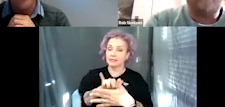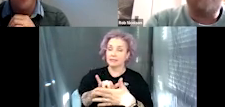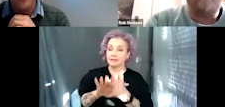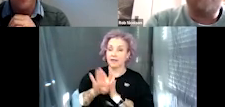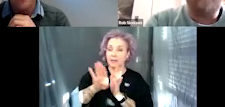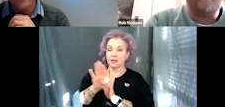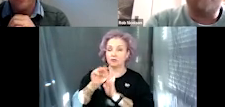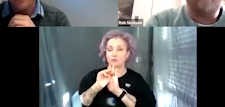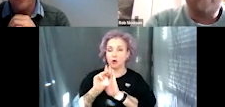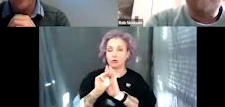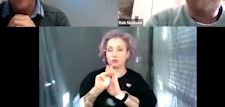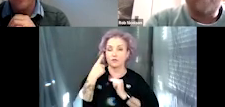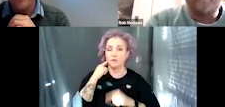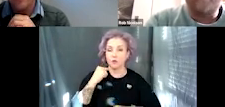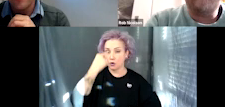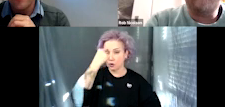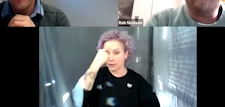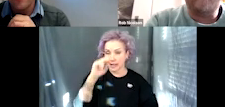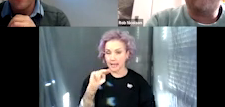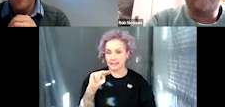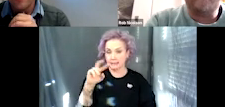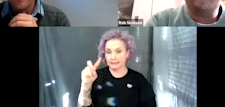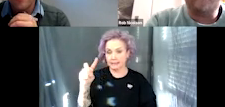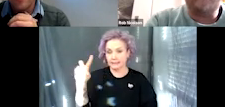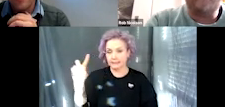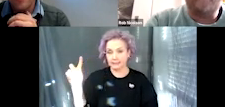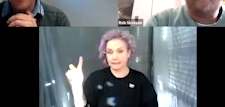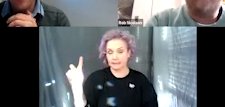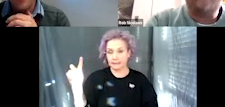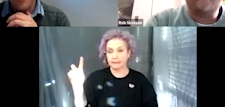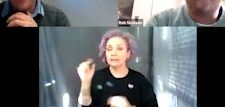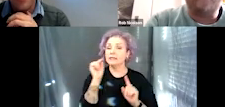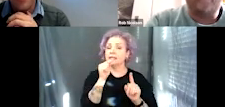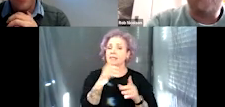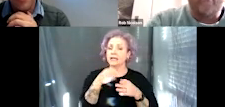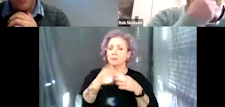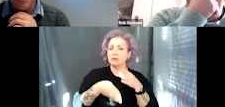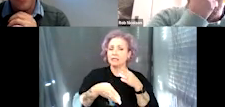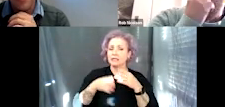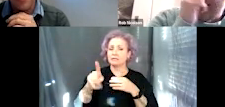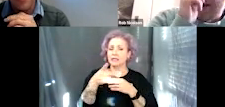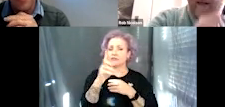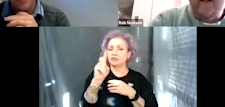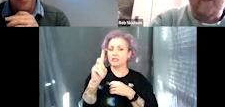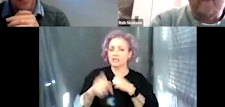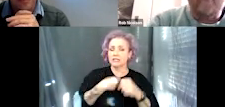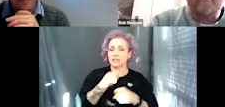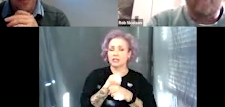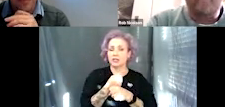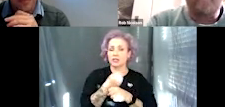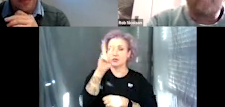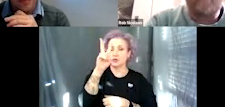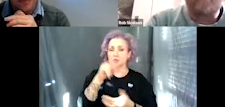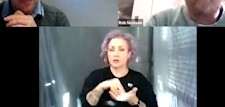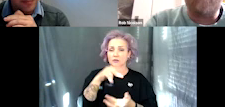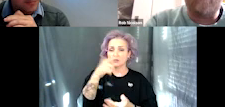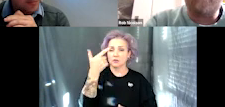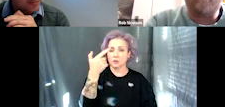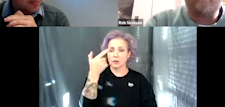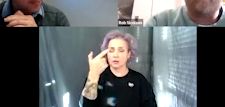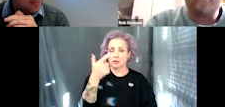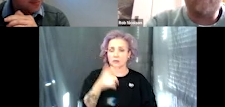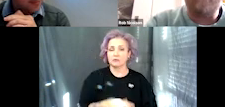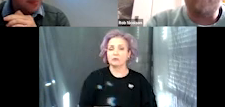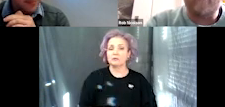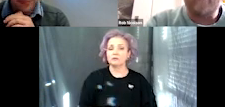developmental and neurodevelopmental disorders. Dr. Haddad completed his Ph.D. in 2021, and he then actually turned away